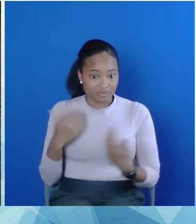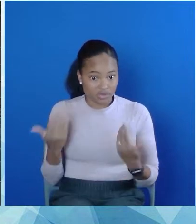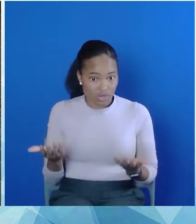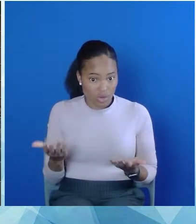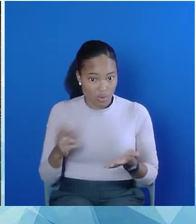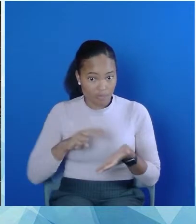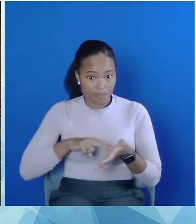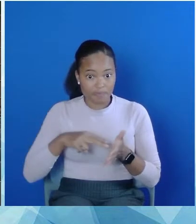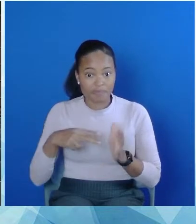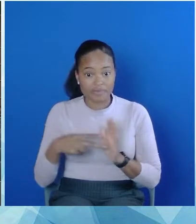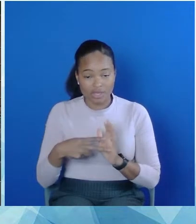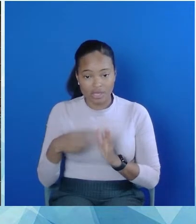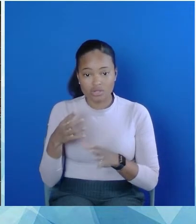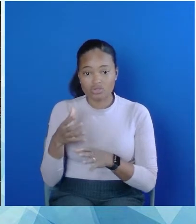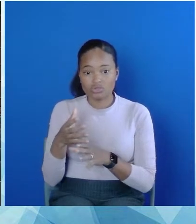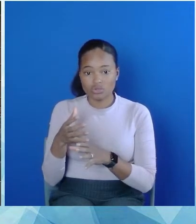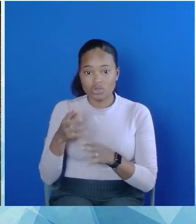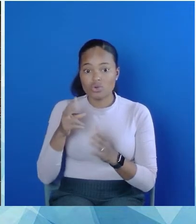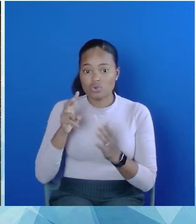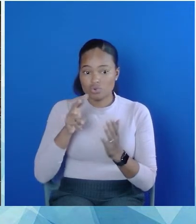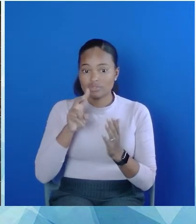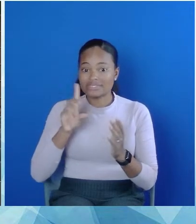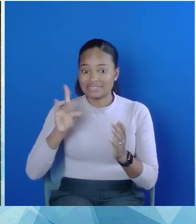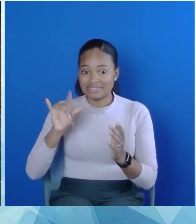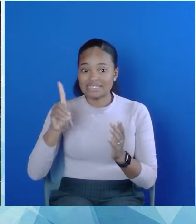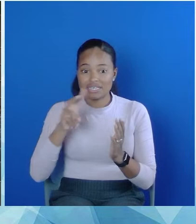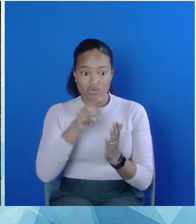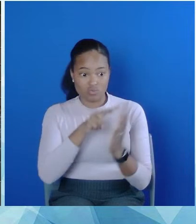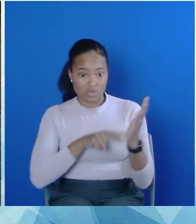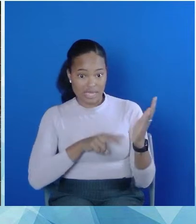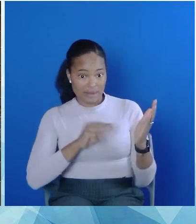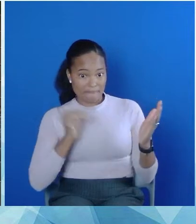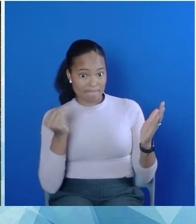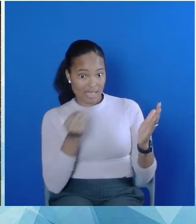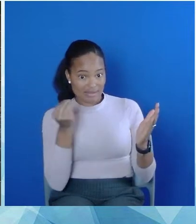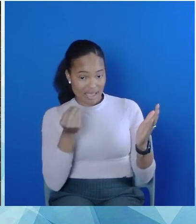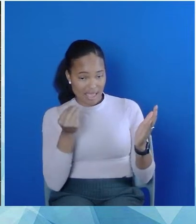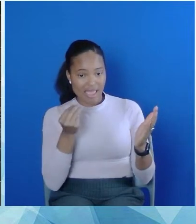did receive a first read on Monday, and it was assigned to a committee.